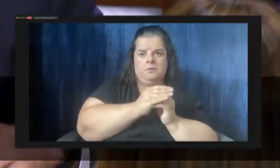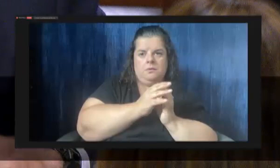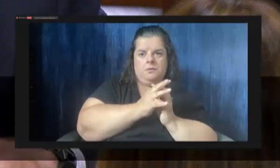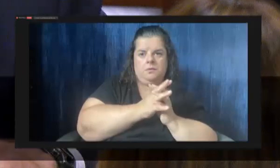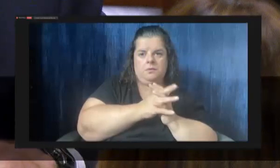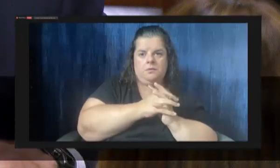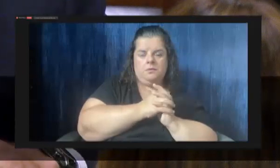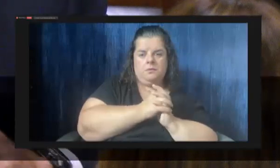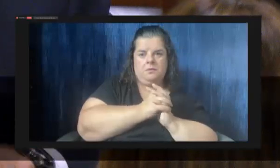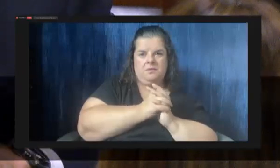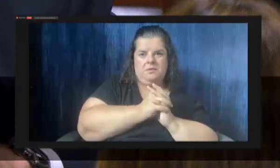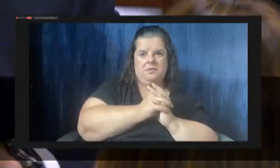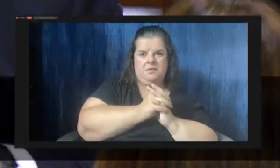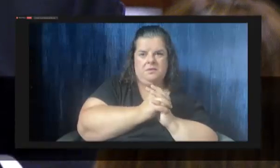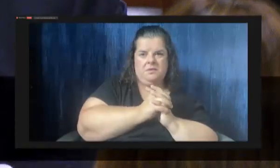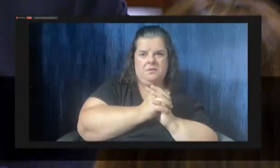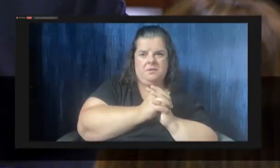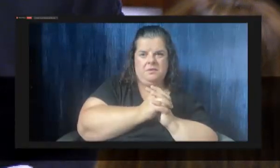So.